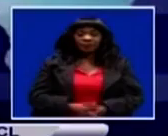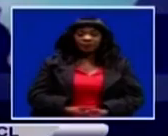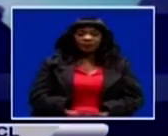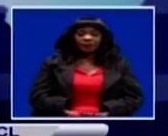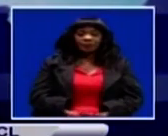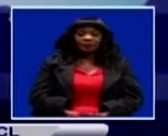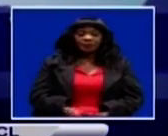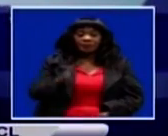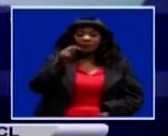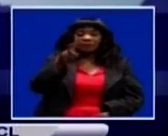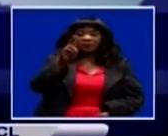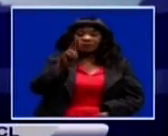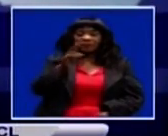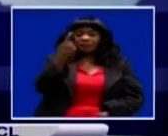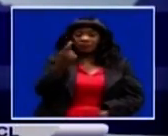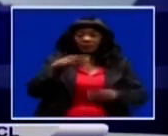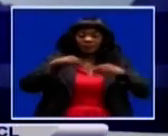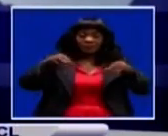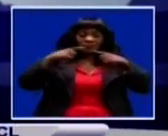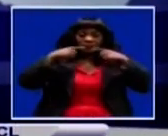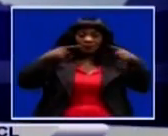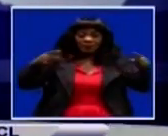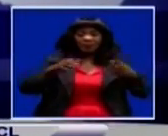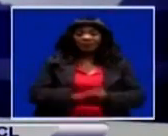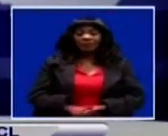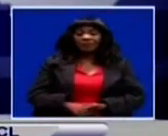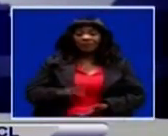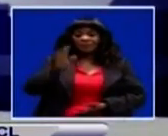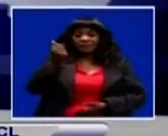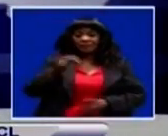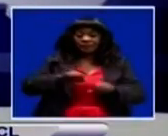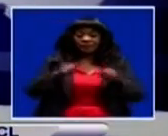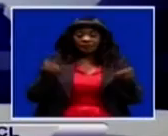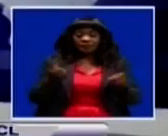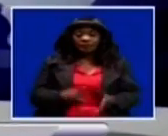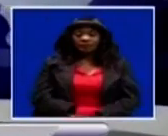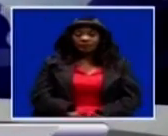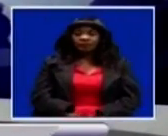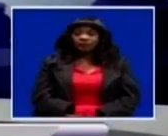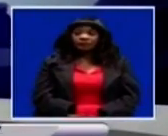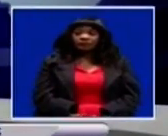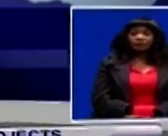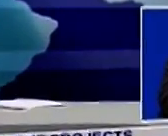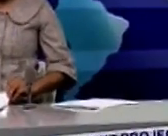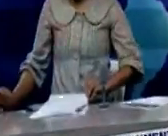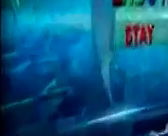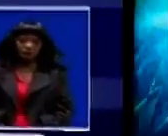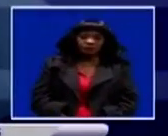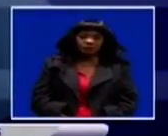This is TV1 Main News. We now take our first commercial break. Stay with us.